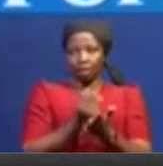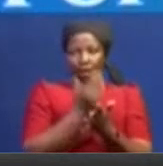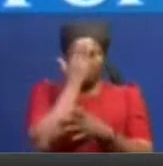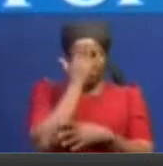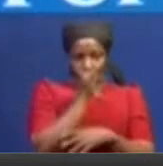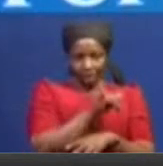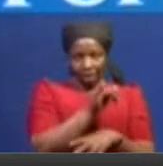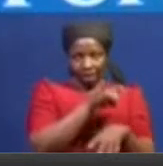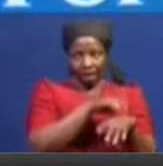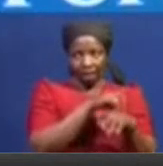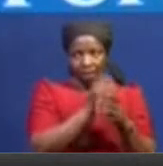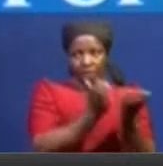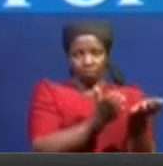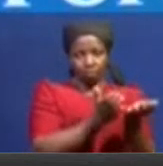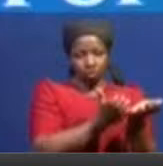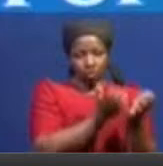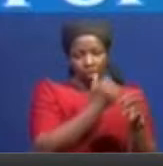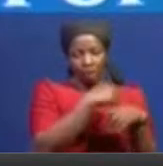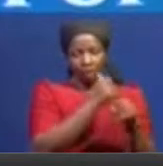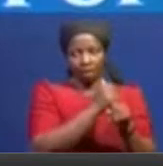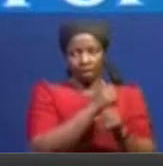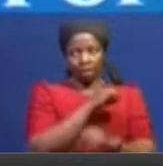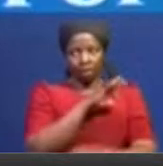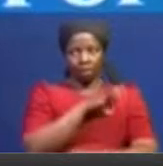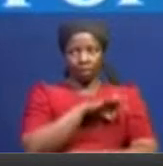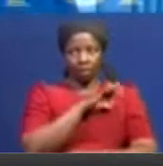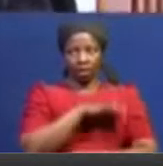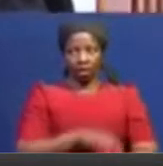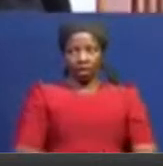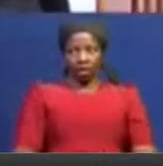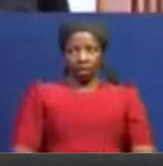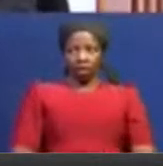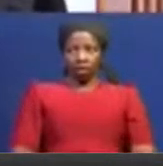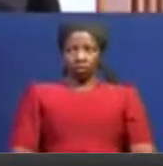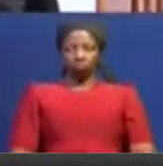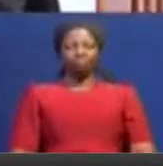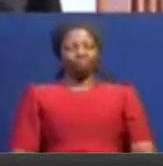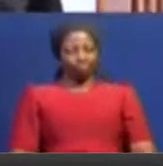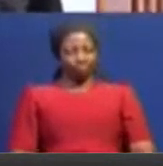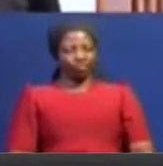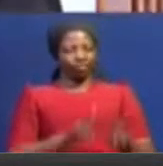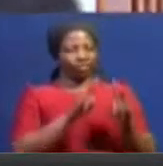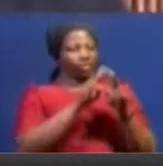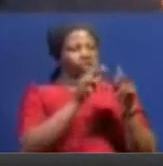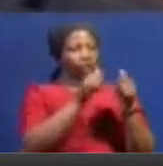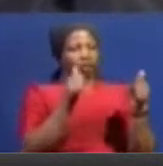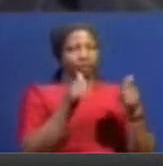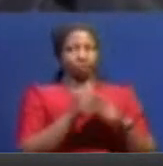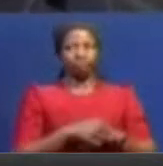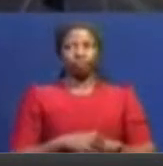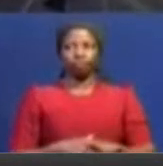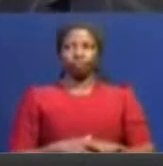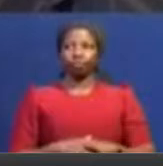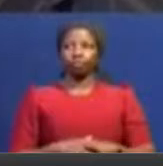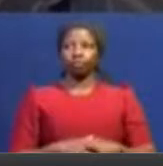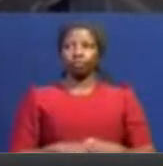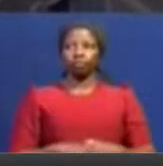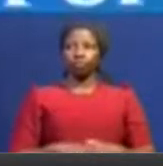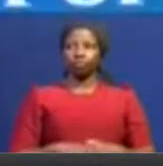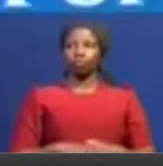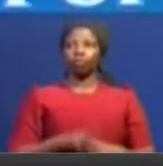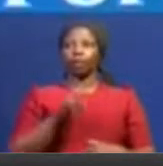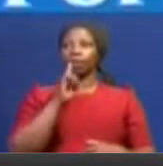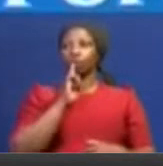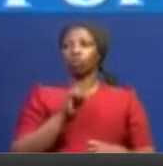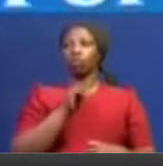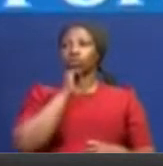making very well. Very well. I've heard you. Yes. So it was not